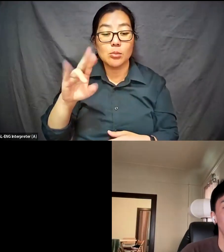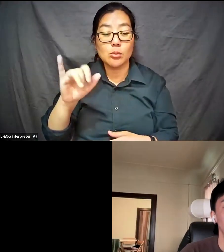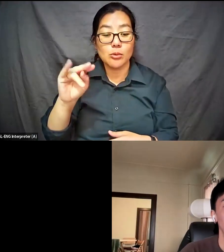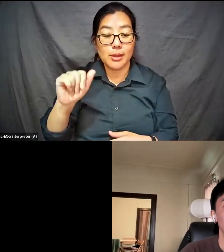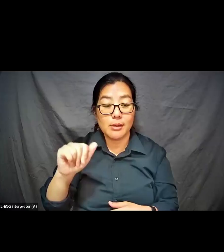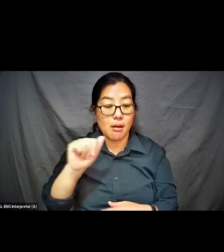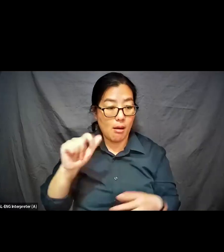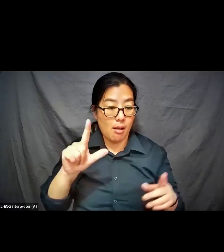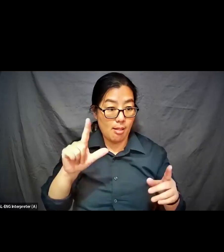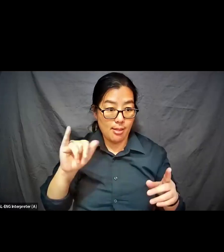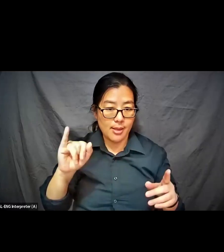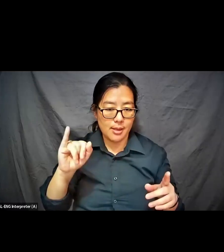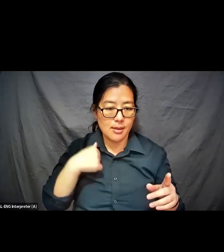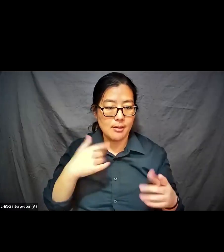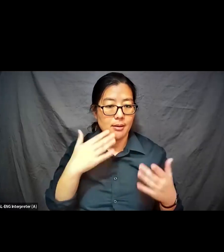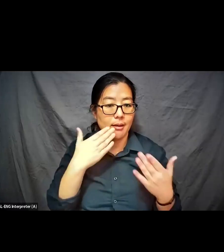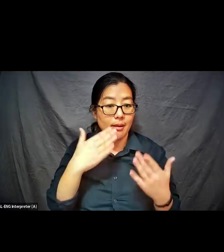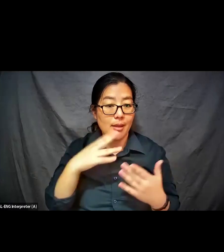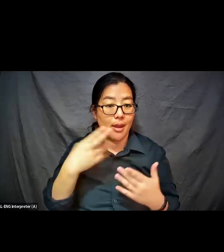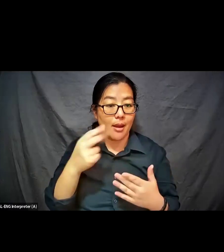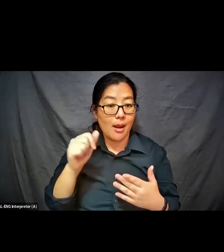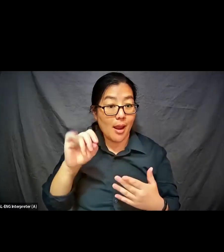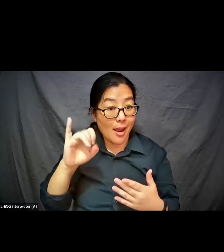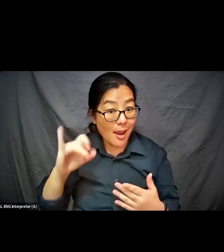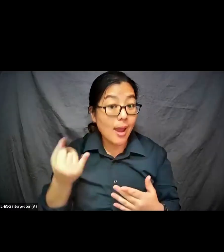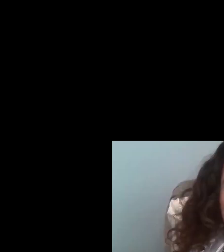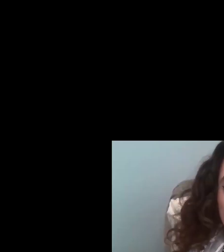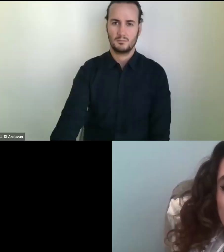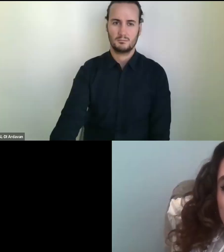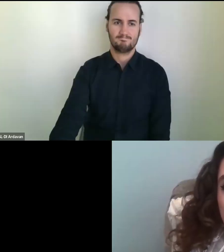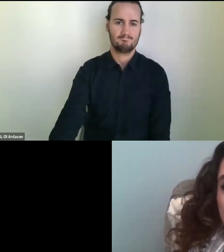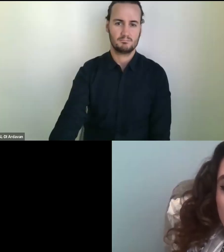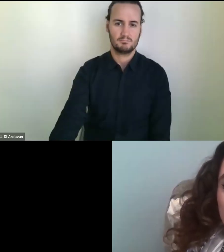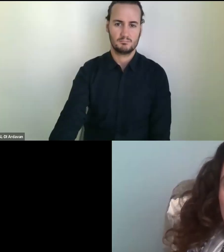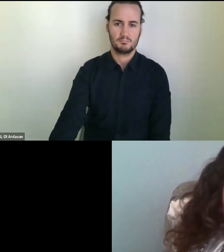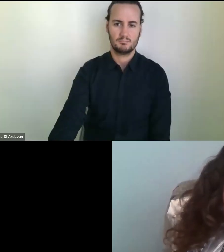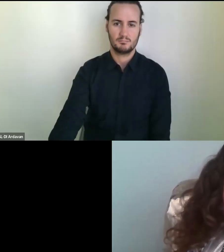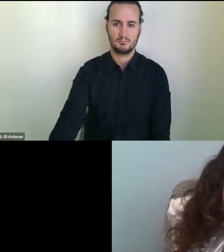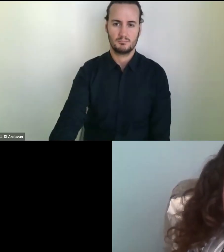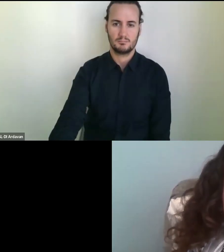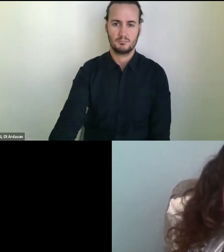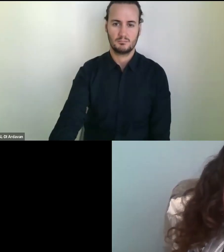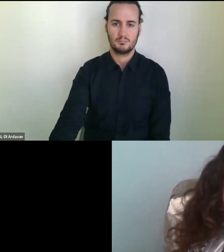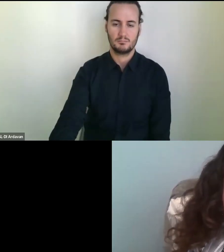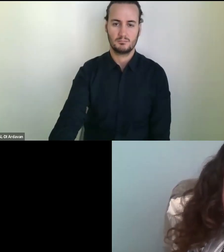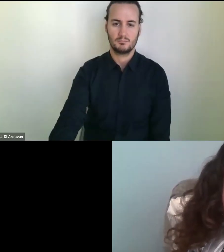I want to thank Hedge for that wonderful presentation and performance.